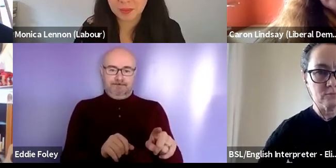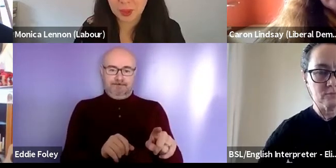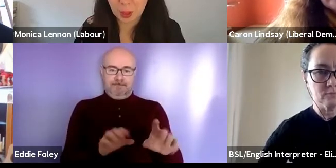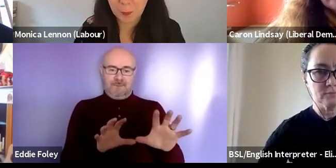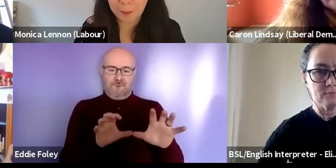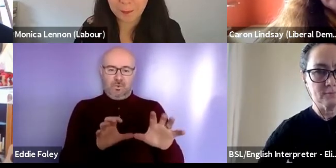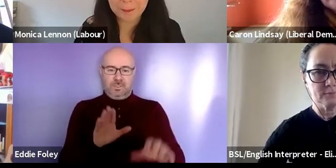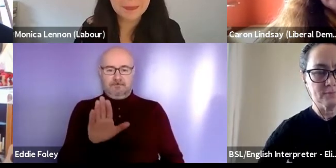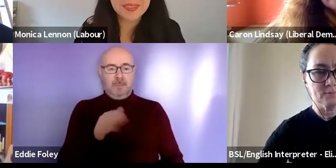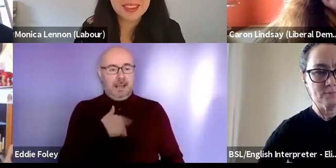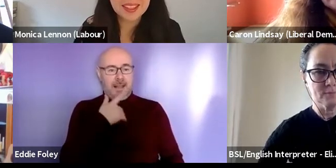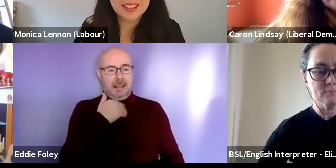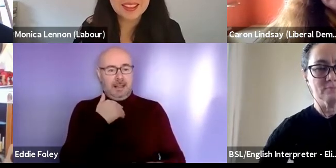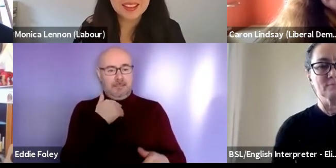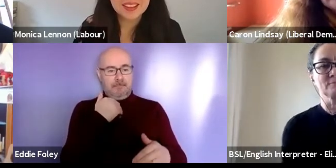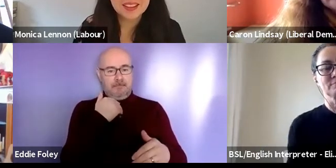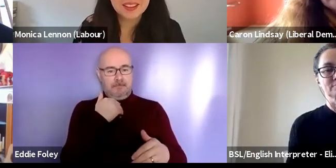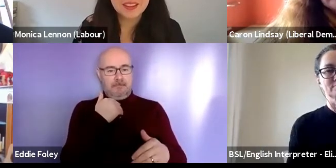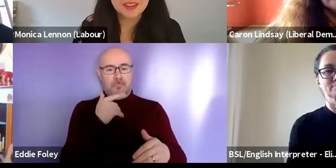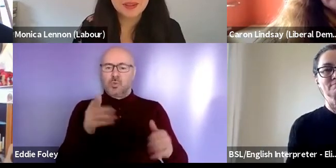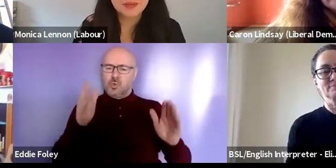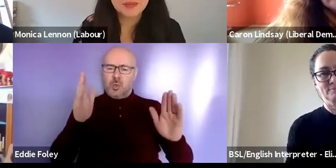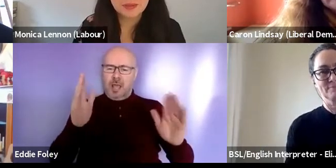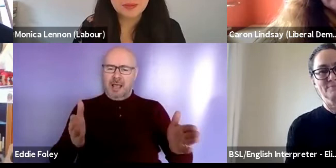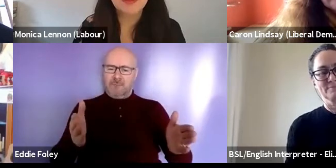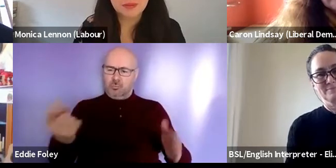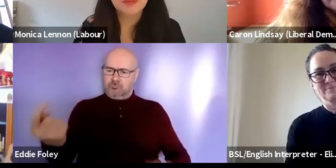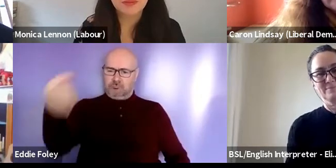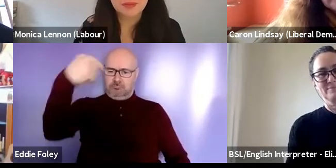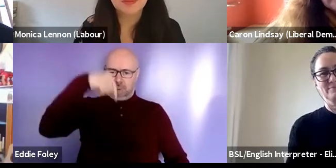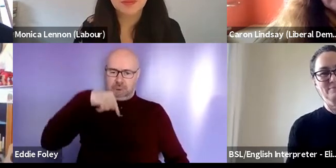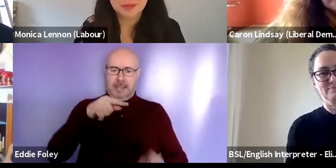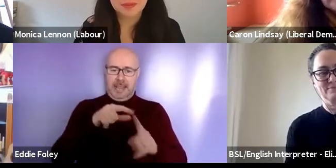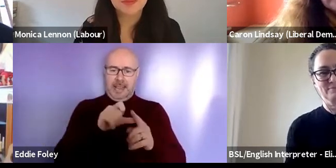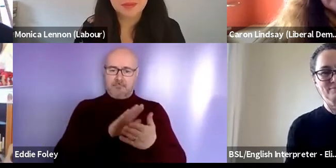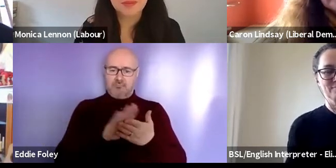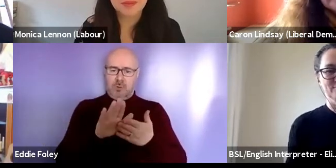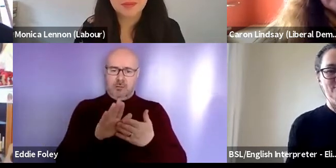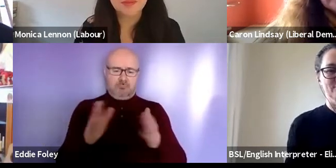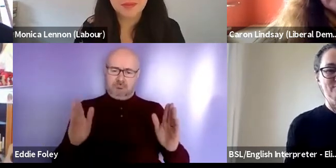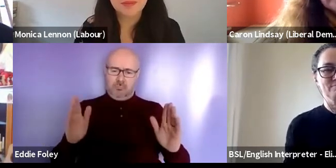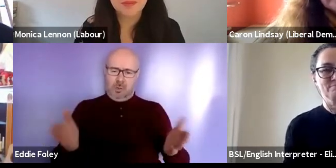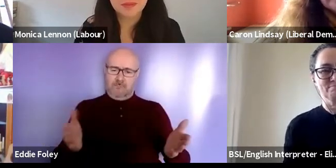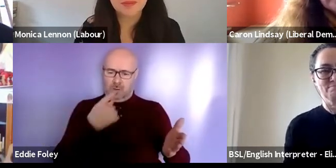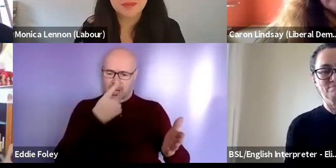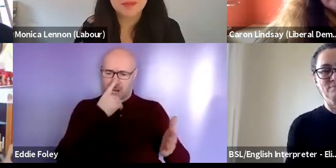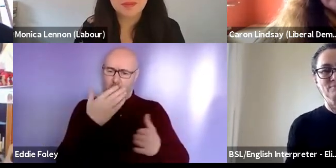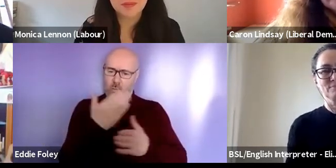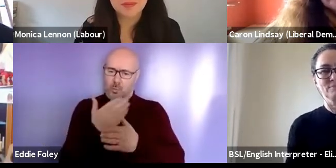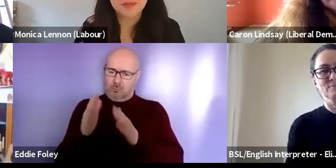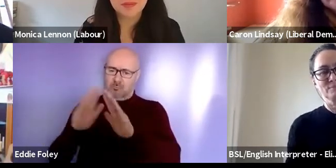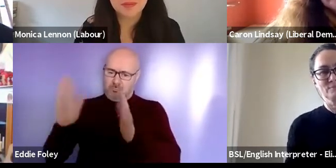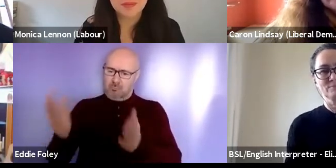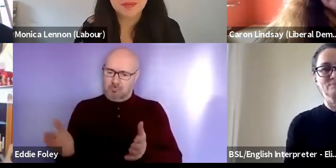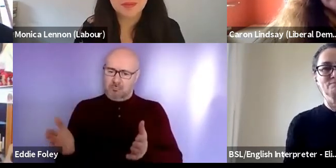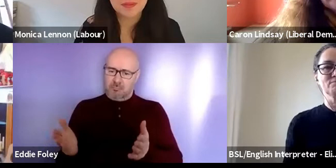frozen to come to Edinburgh to be added. So, for example, cross-party group on disability, which I